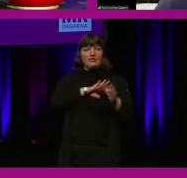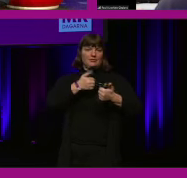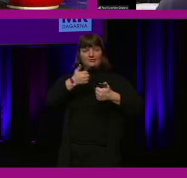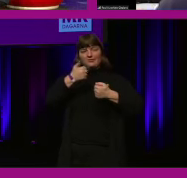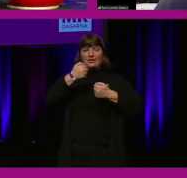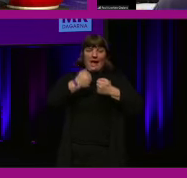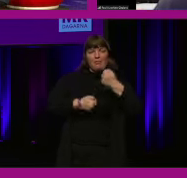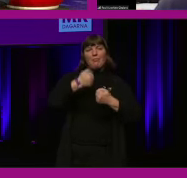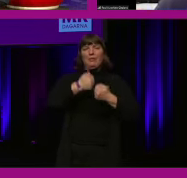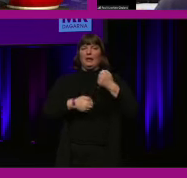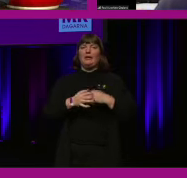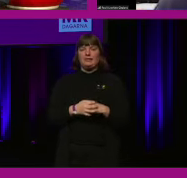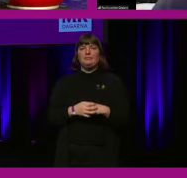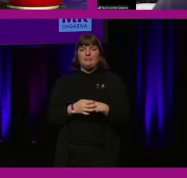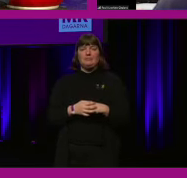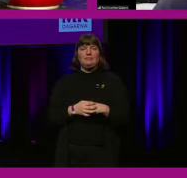And